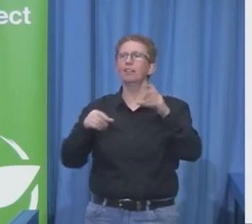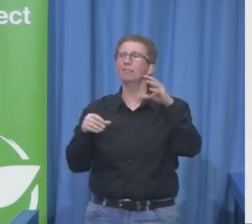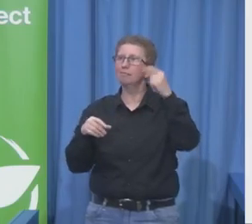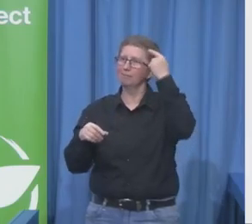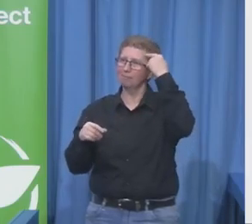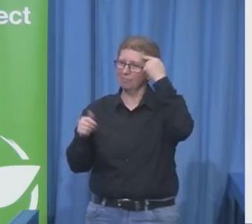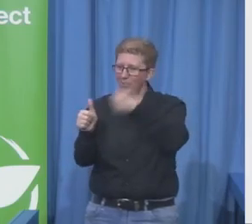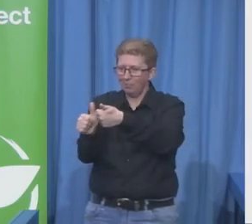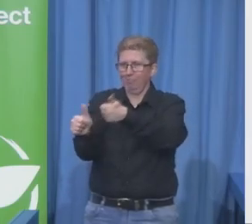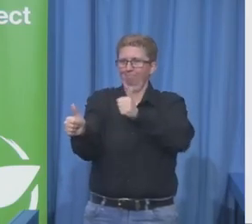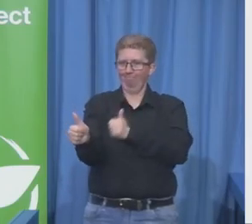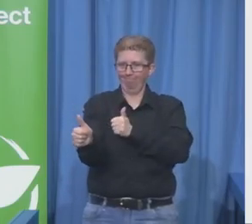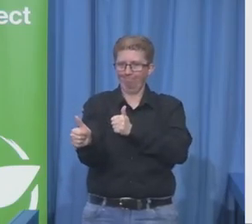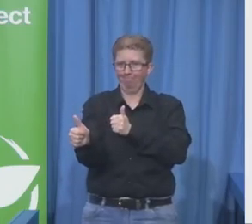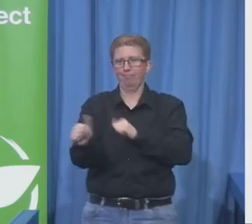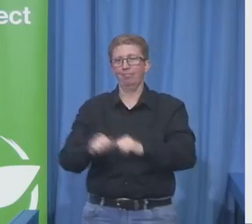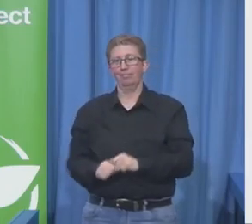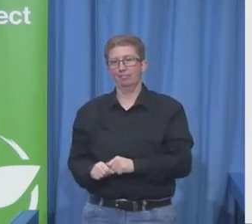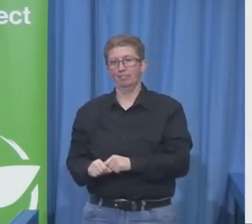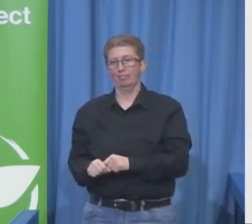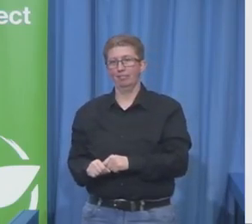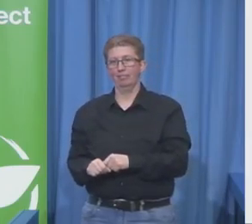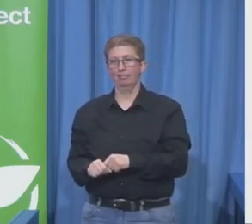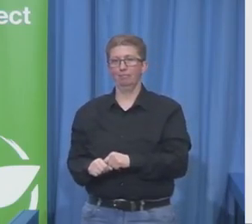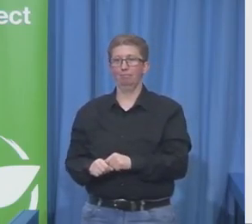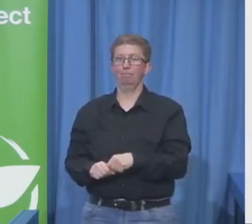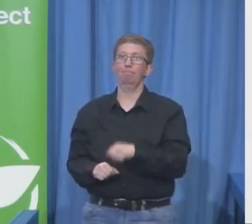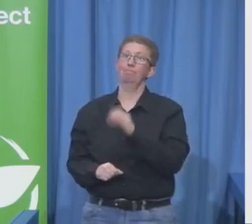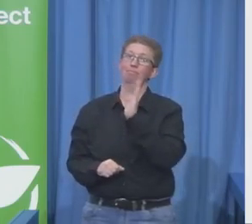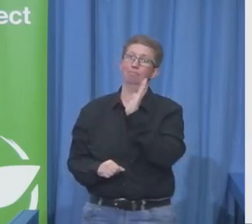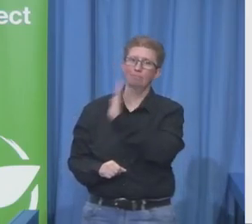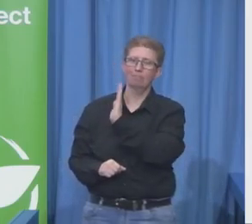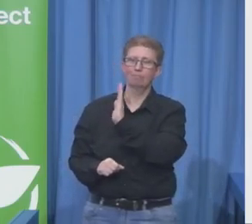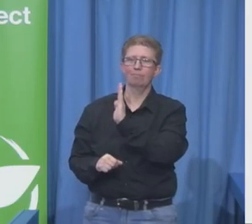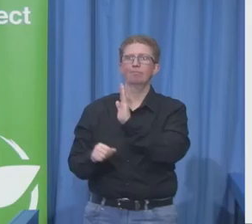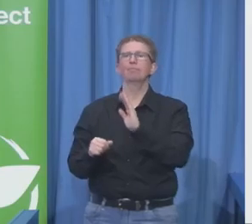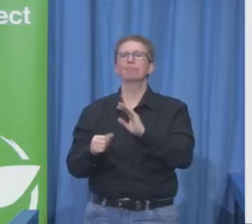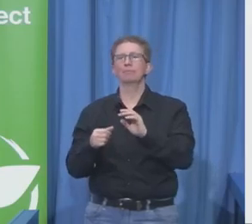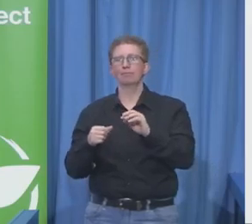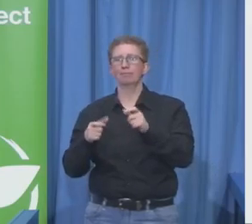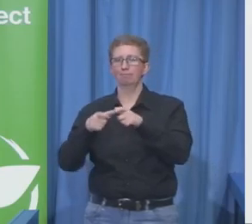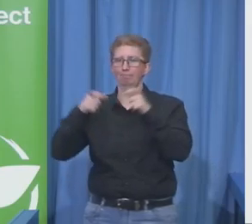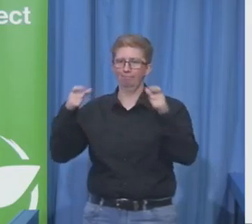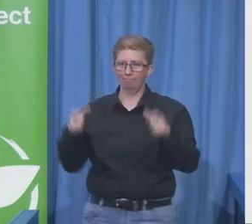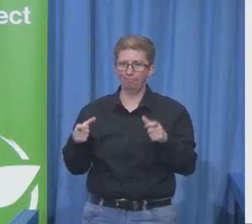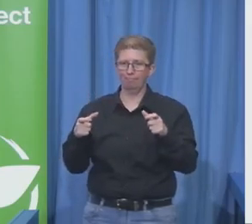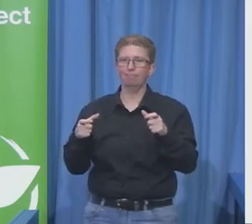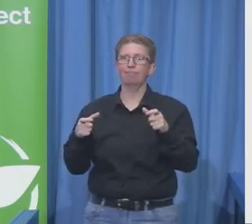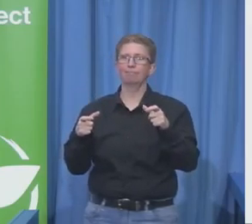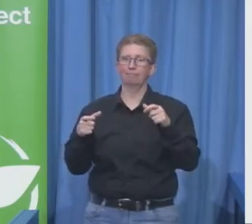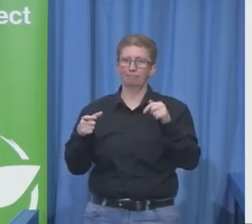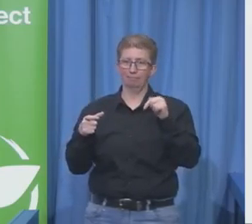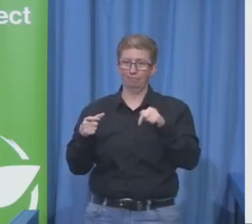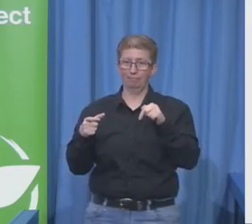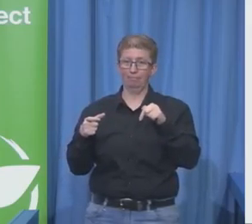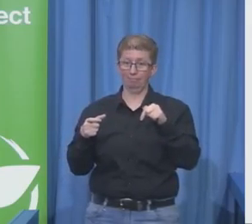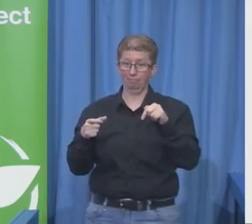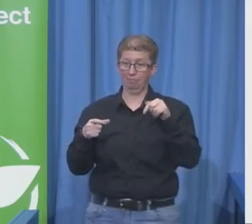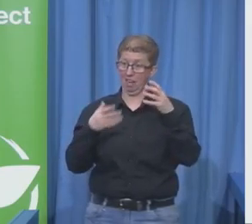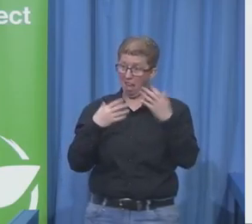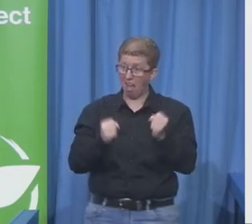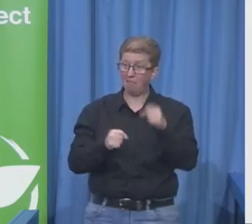your organization for accommodating these people? And what sort of provision do you have? Because generally, when we